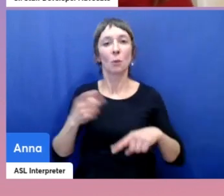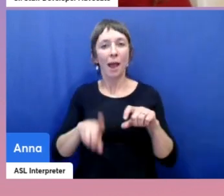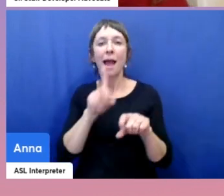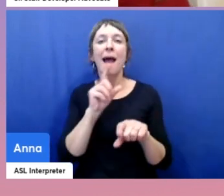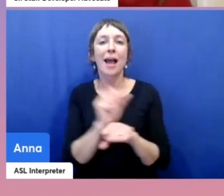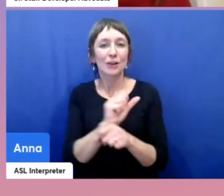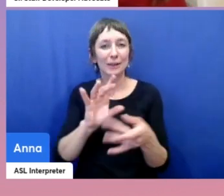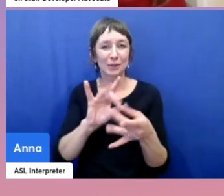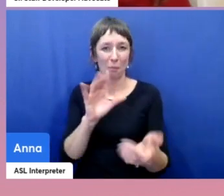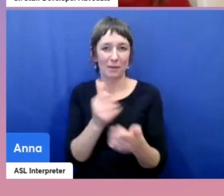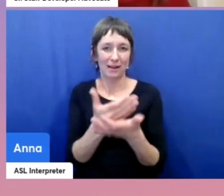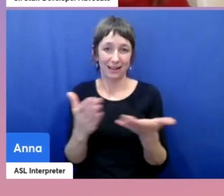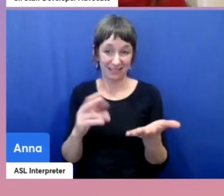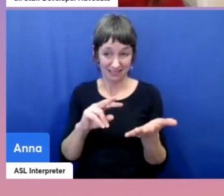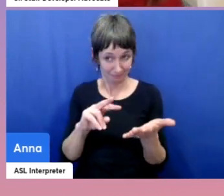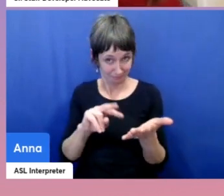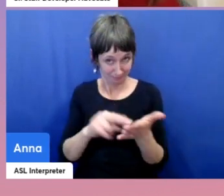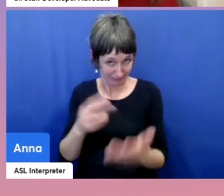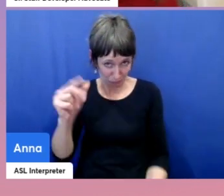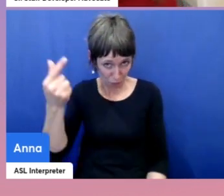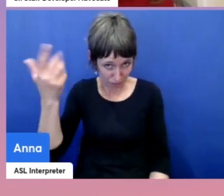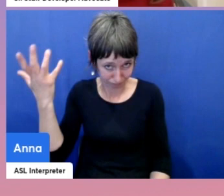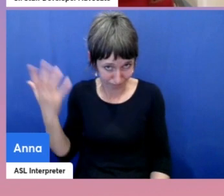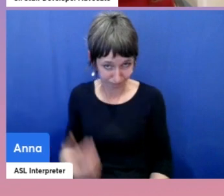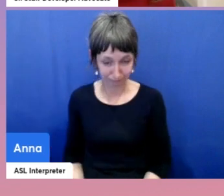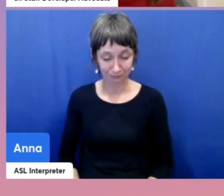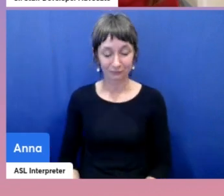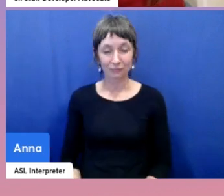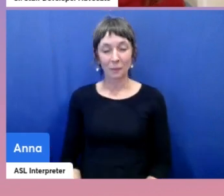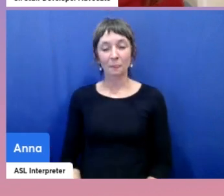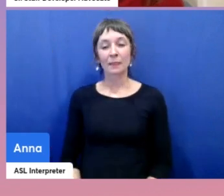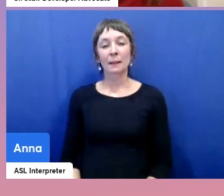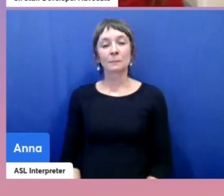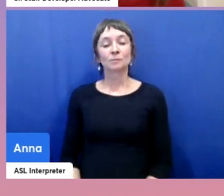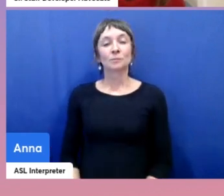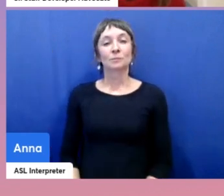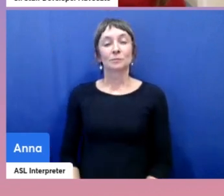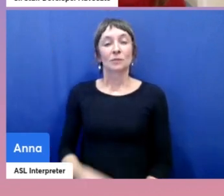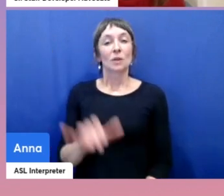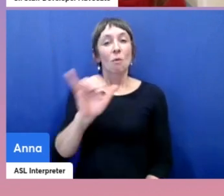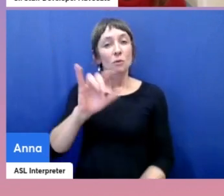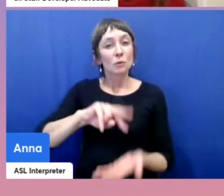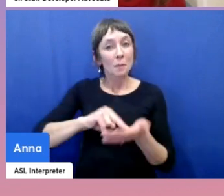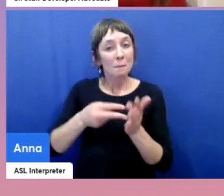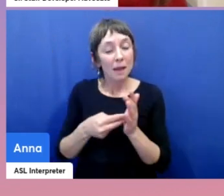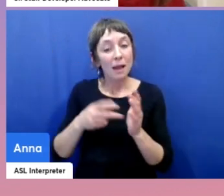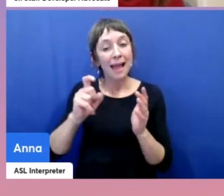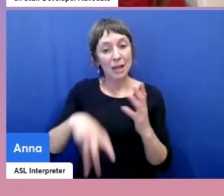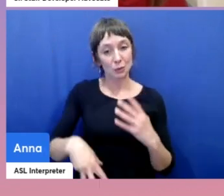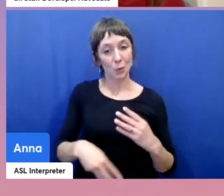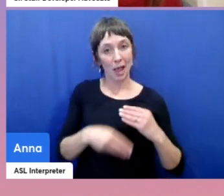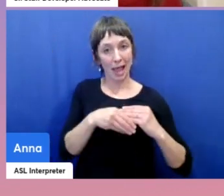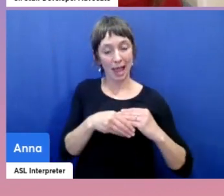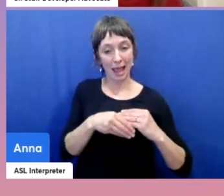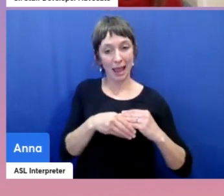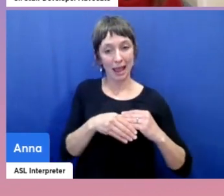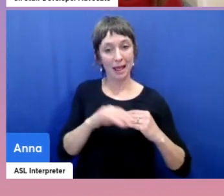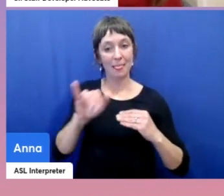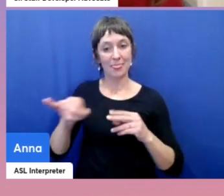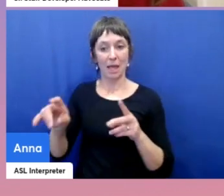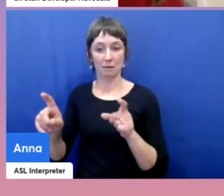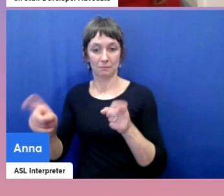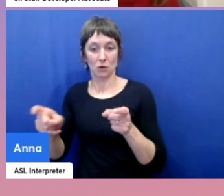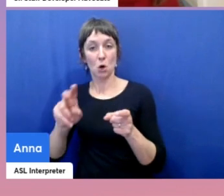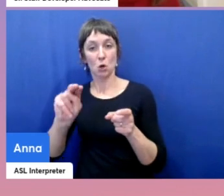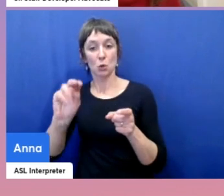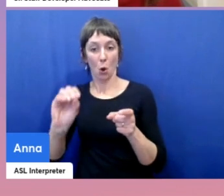anything, which is kind of useless to us. Now, it also meant that I had to add this no taints flag.